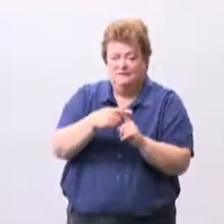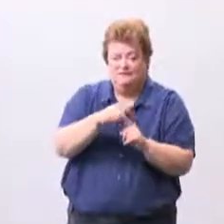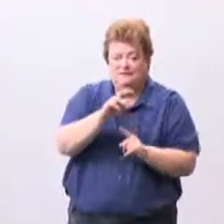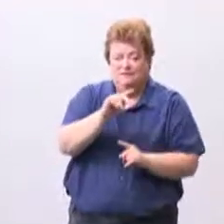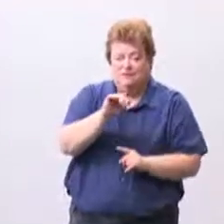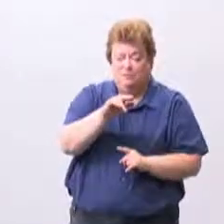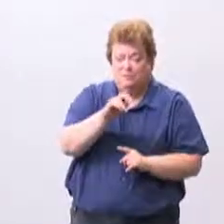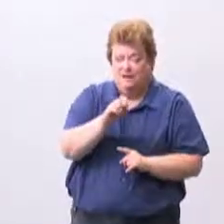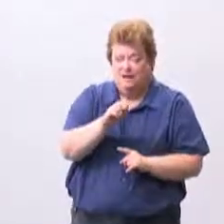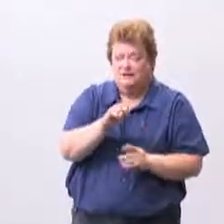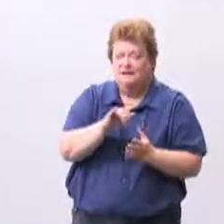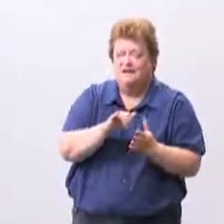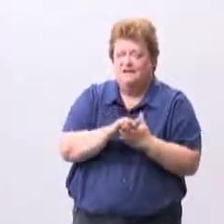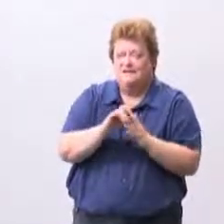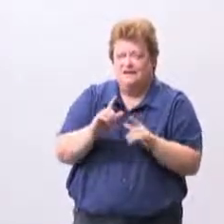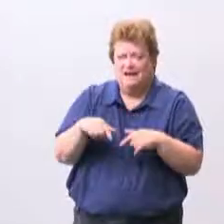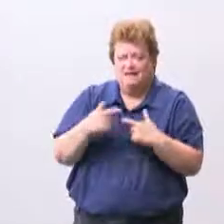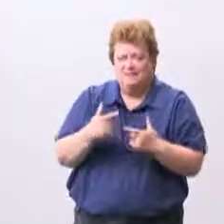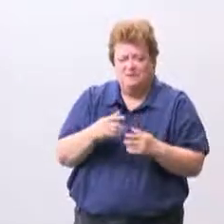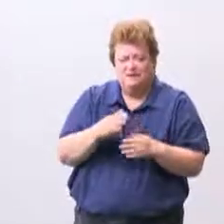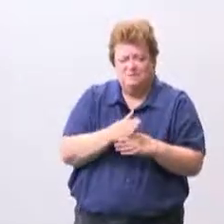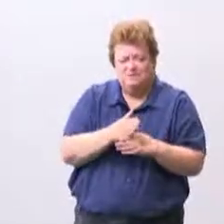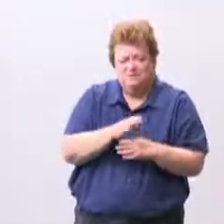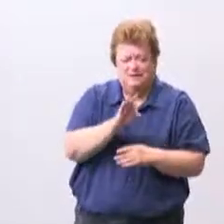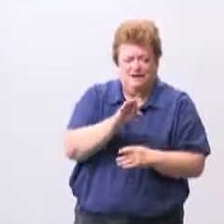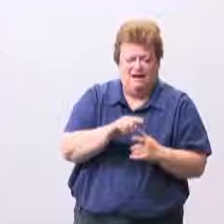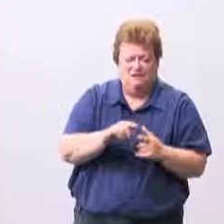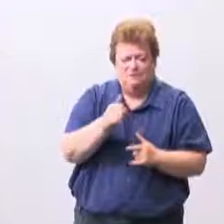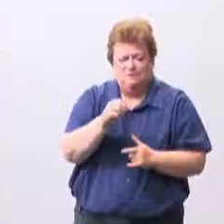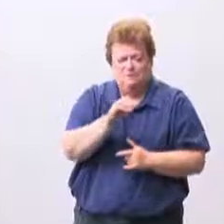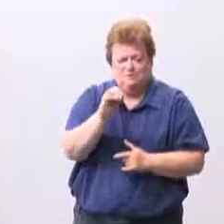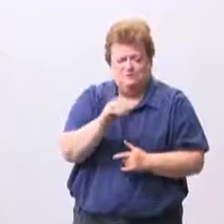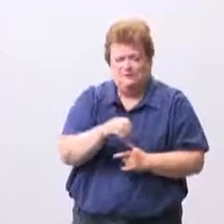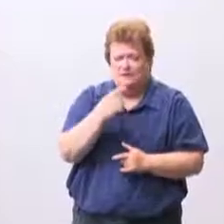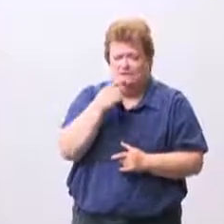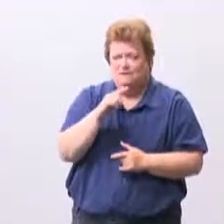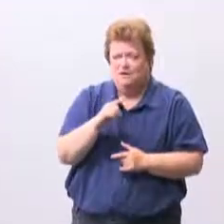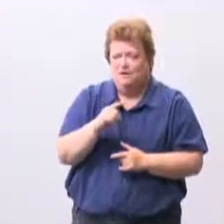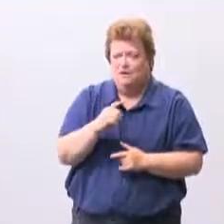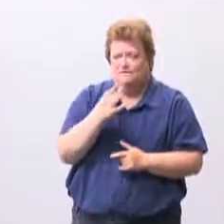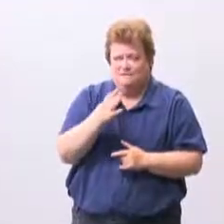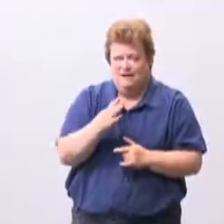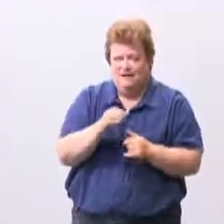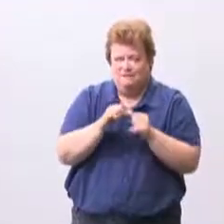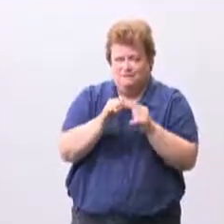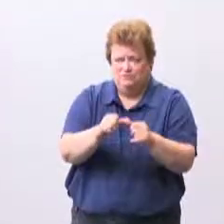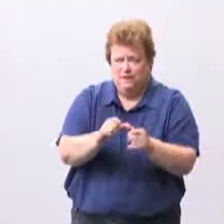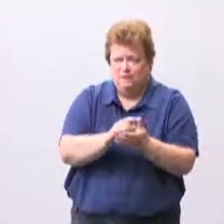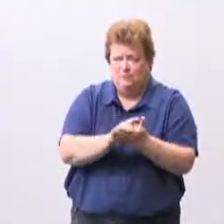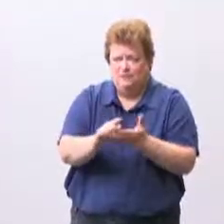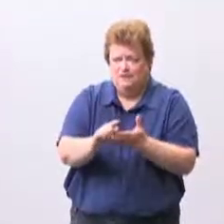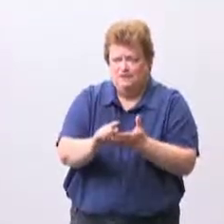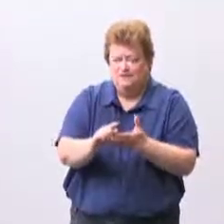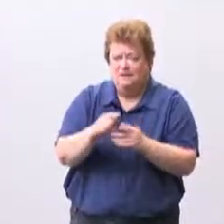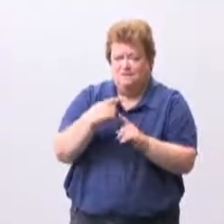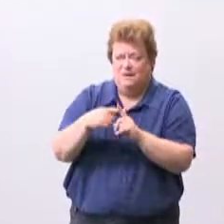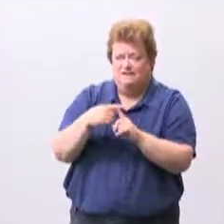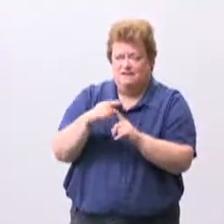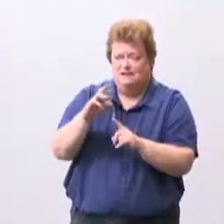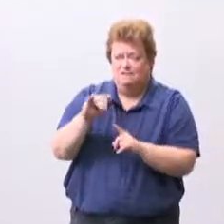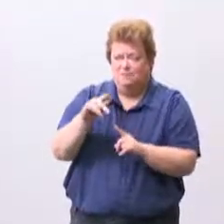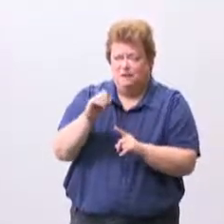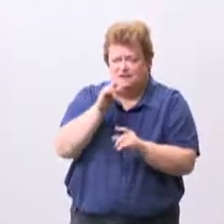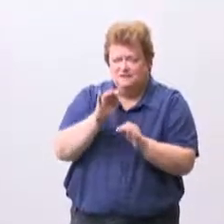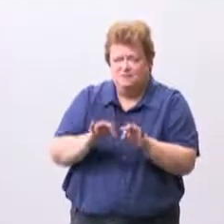rate, which has been in the 9 to 10% range for 5 straight weeks now. The positivity rate is